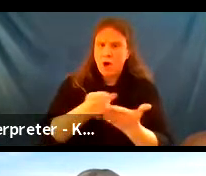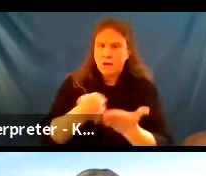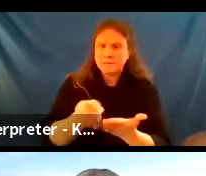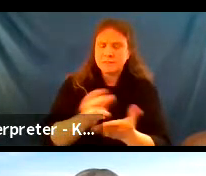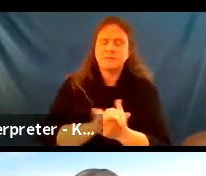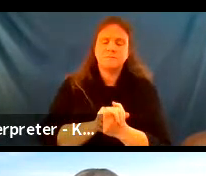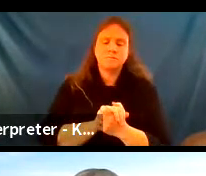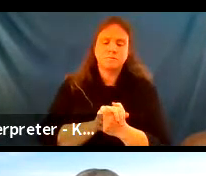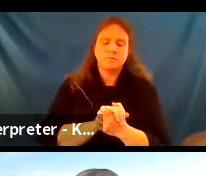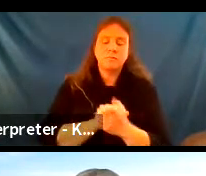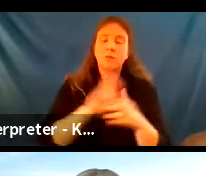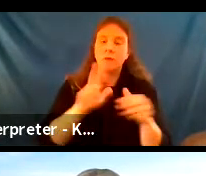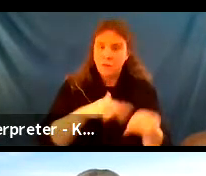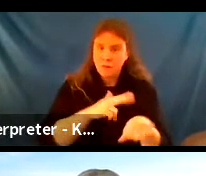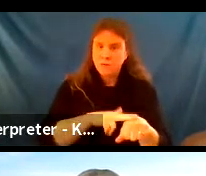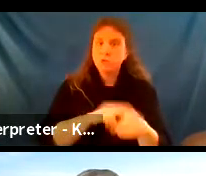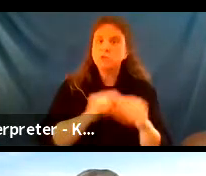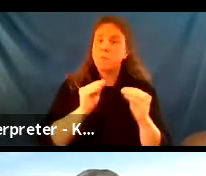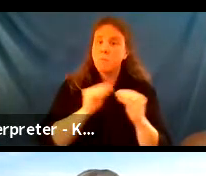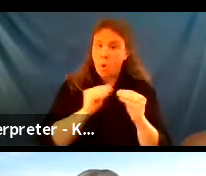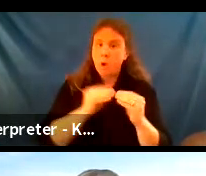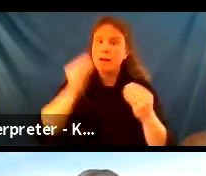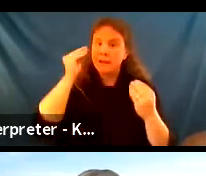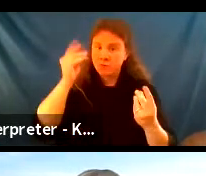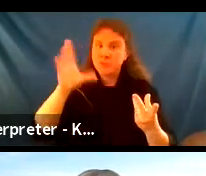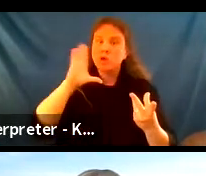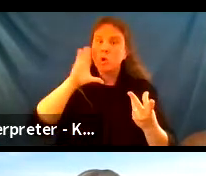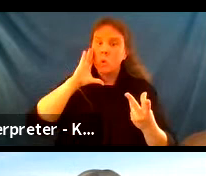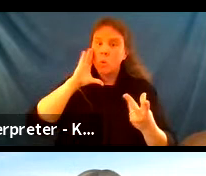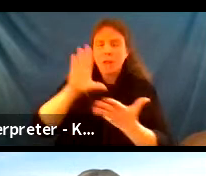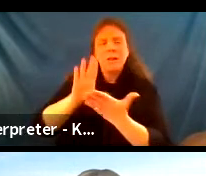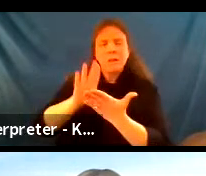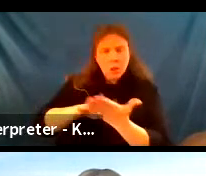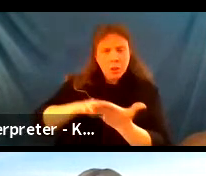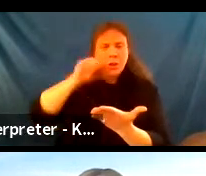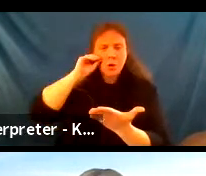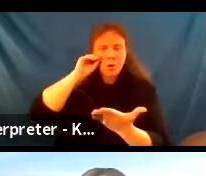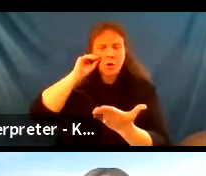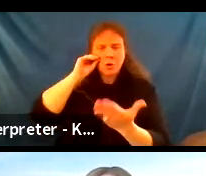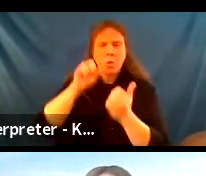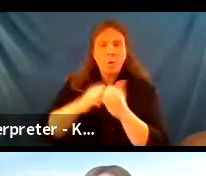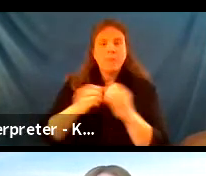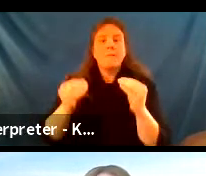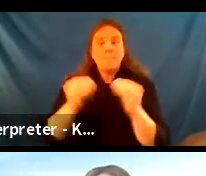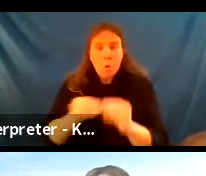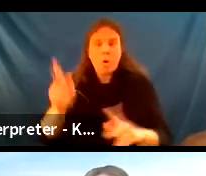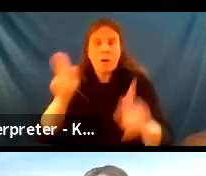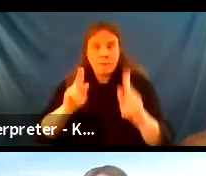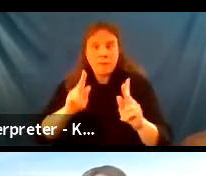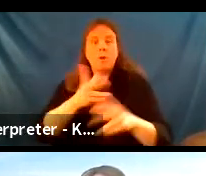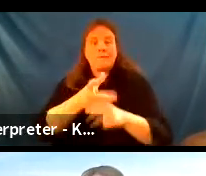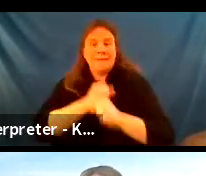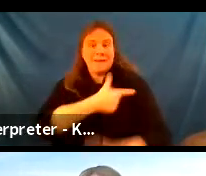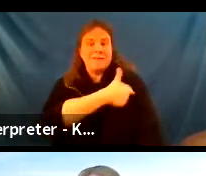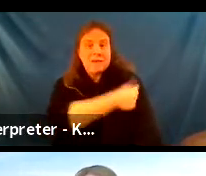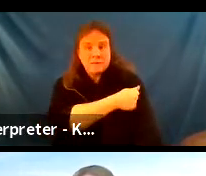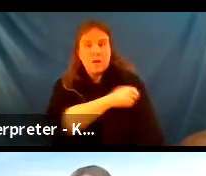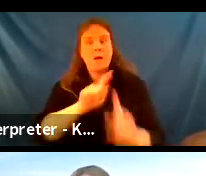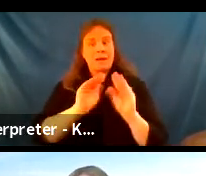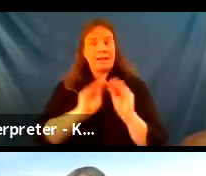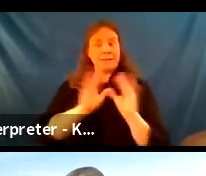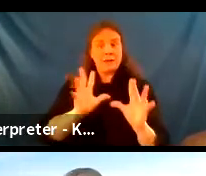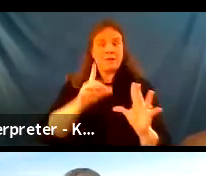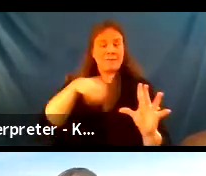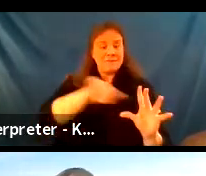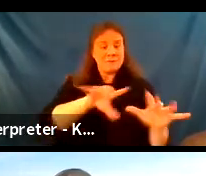of course, there was going to be more information and we're going to learn as more of the population is vaccinated. But what is clear is that they are suffering higher rates of severe